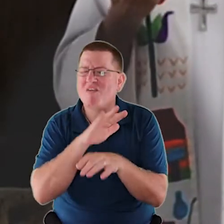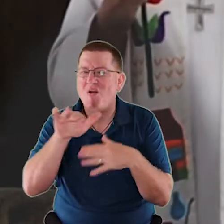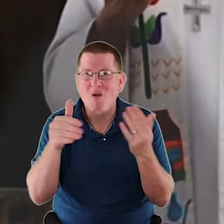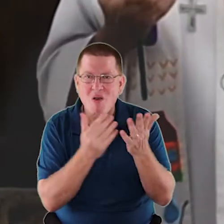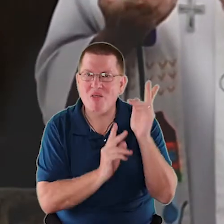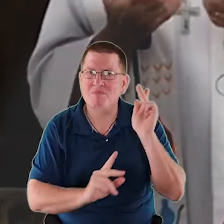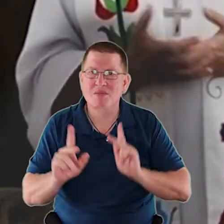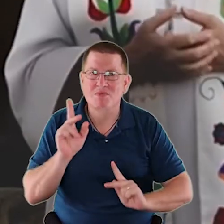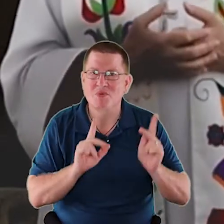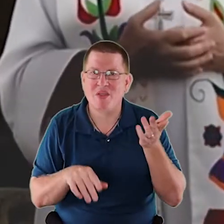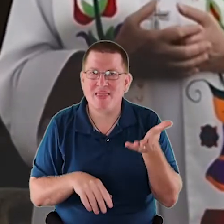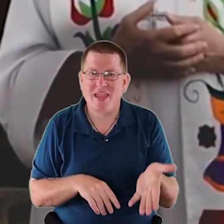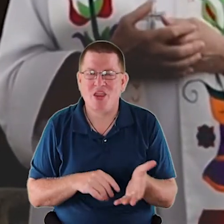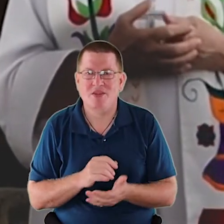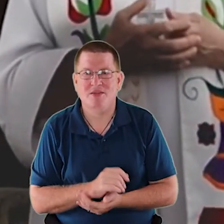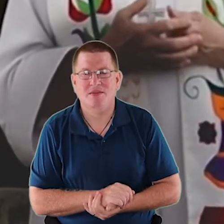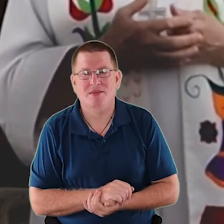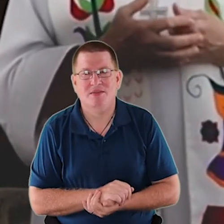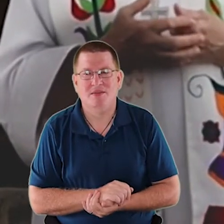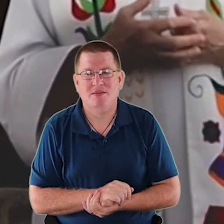for everyone there.